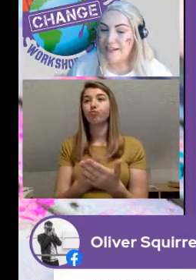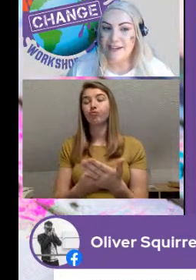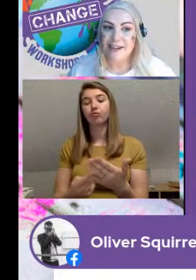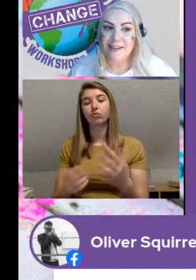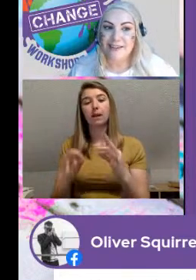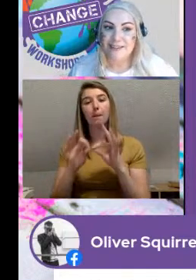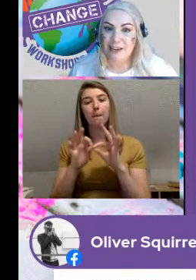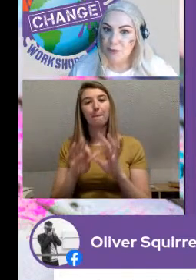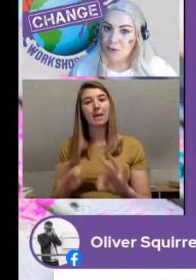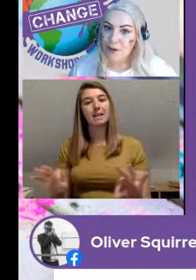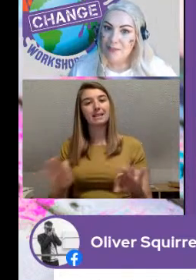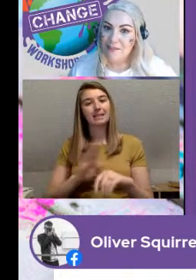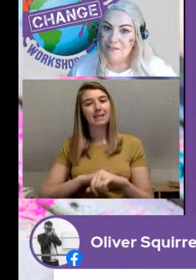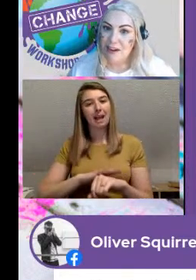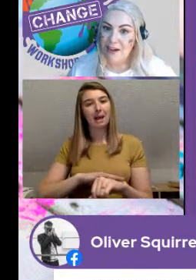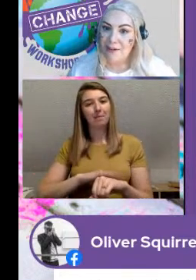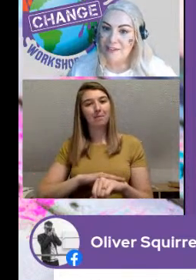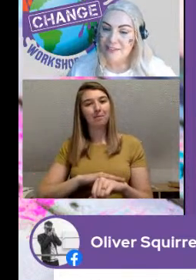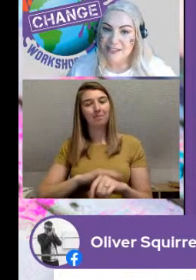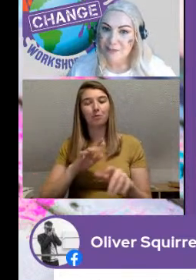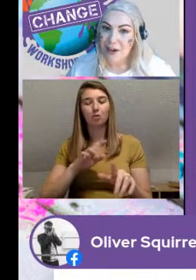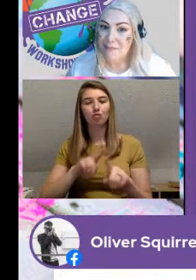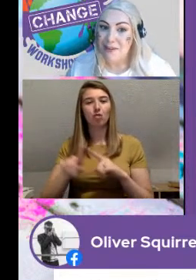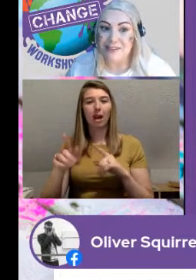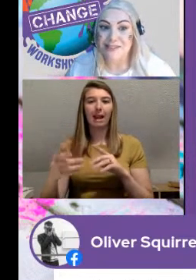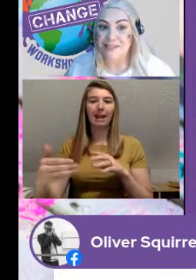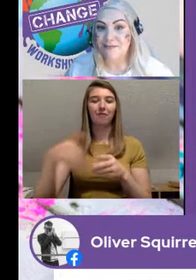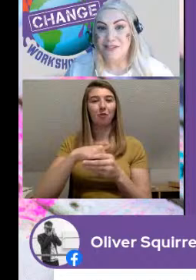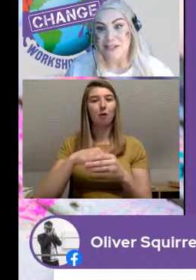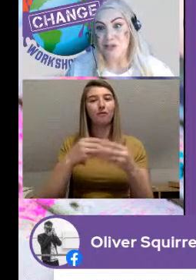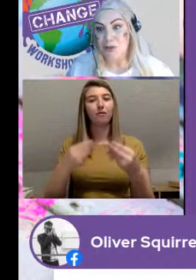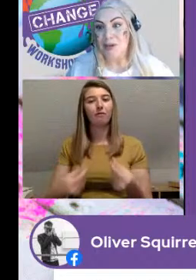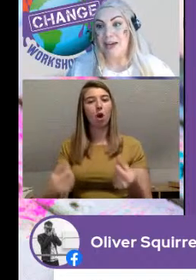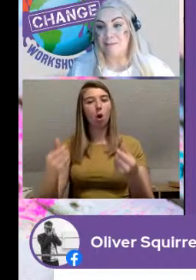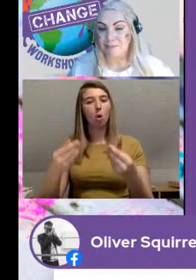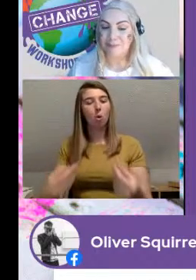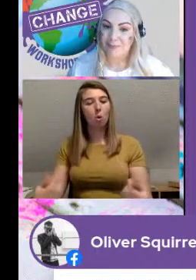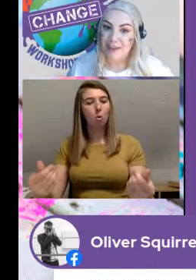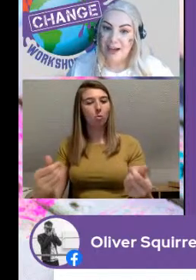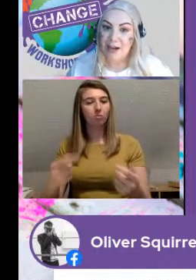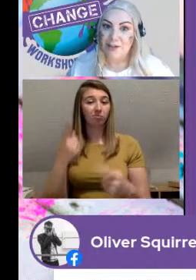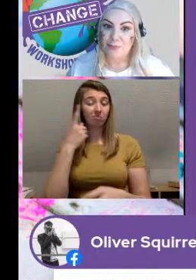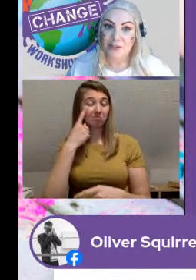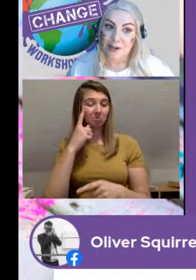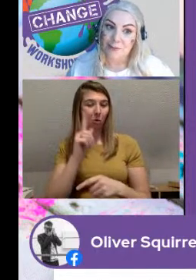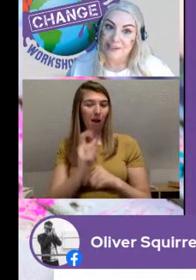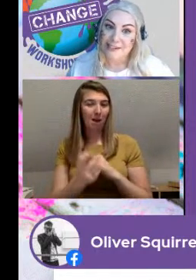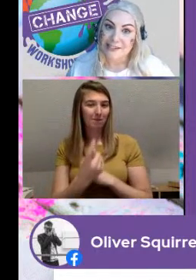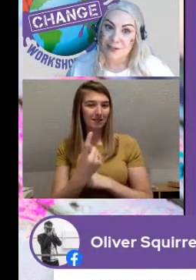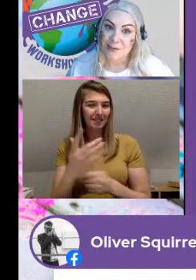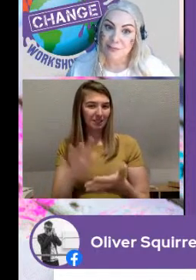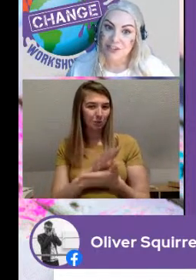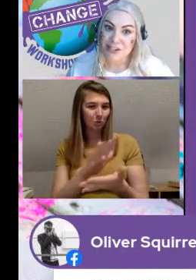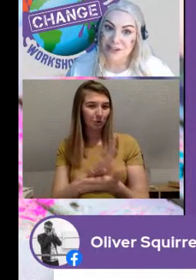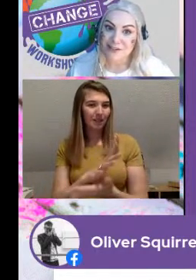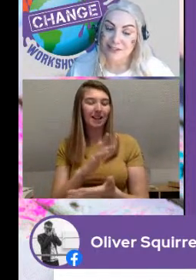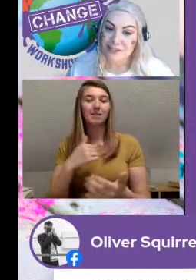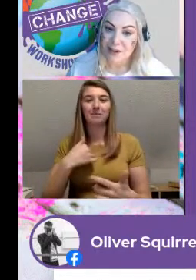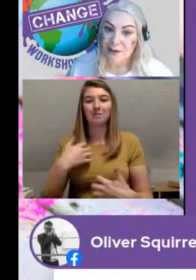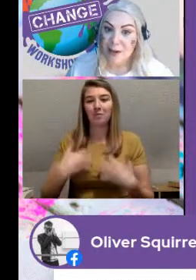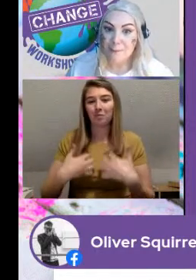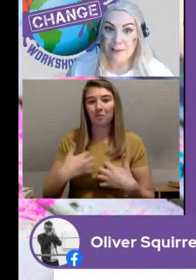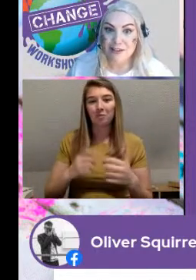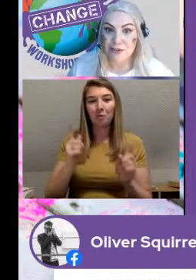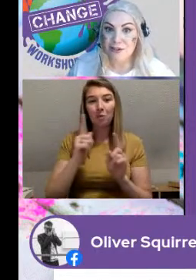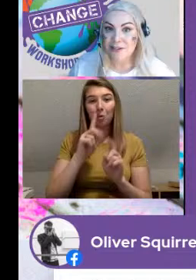peace. Get caught up in the flow and just see what happens. Just enjoy it. And we can't wait to see what you produce.